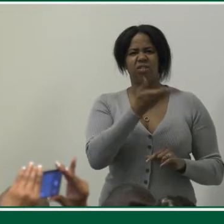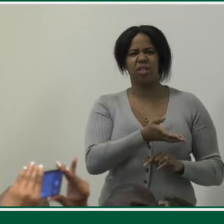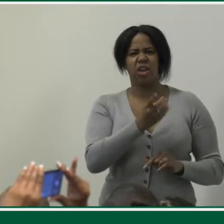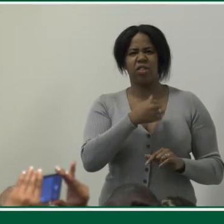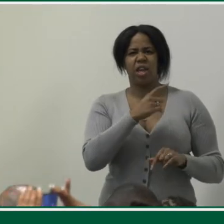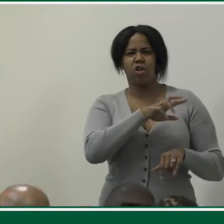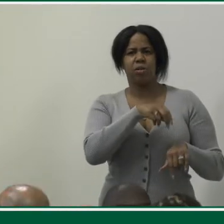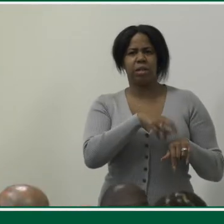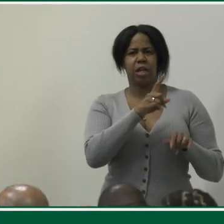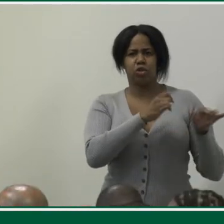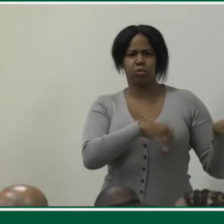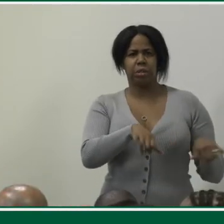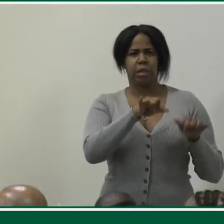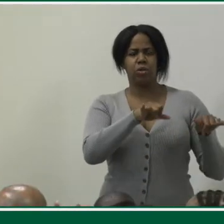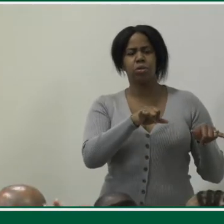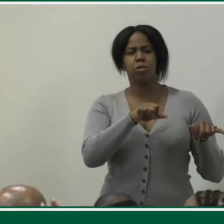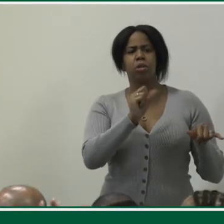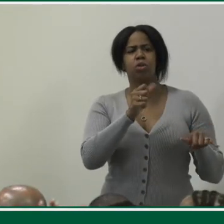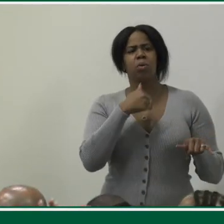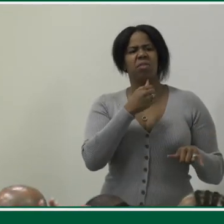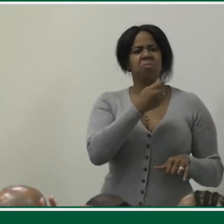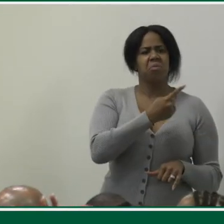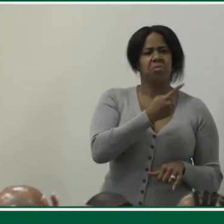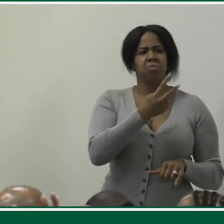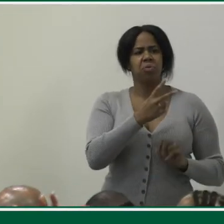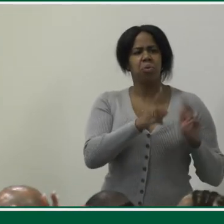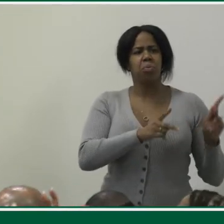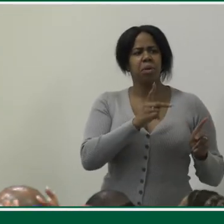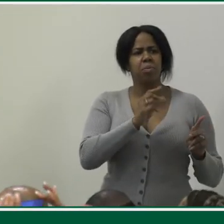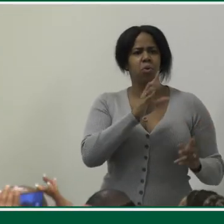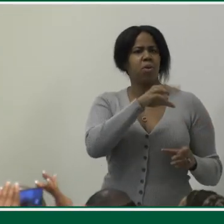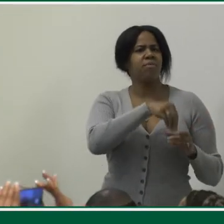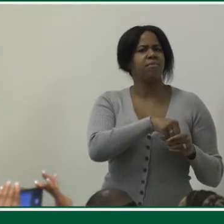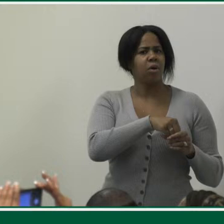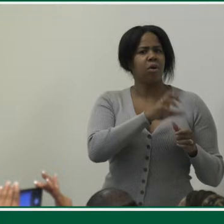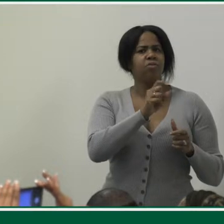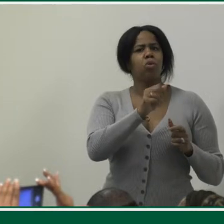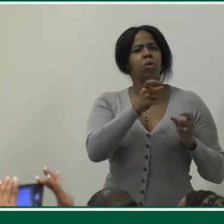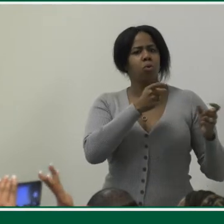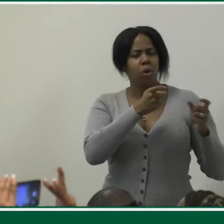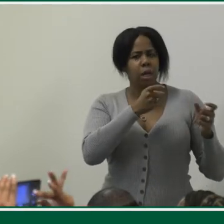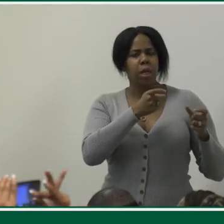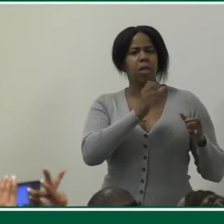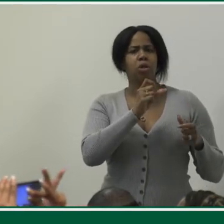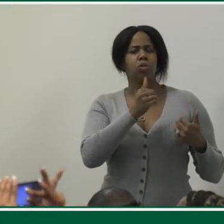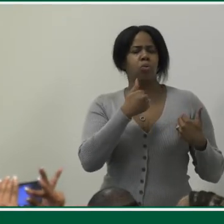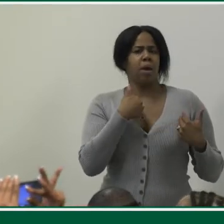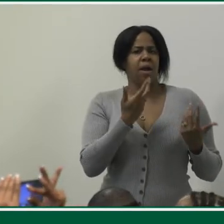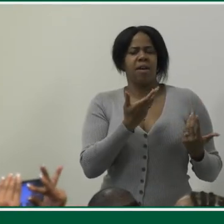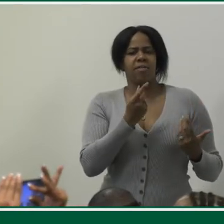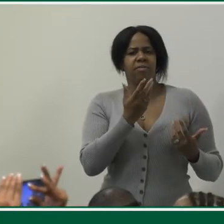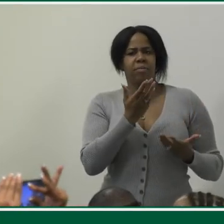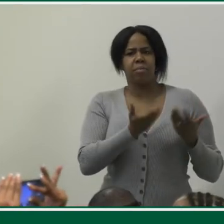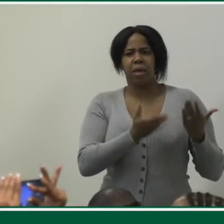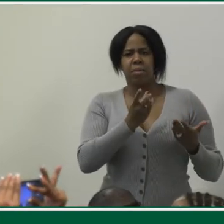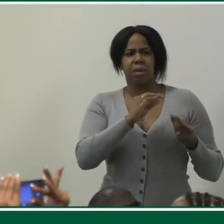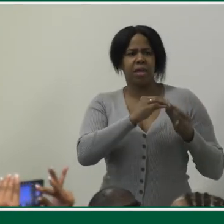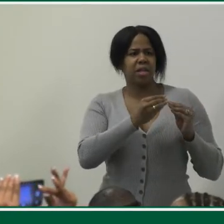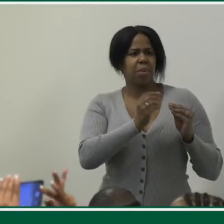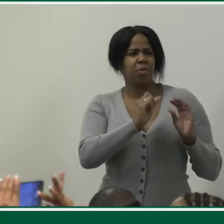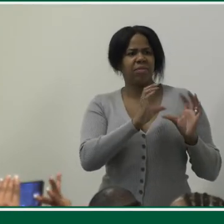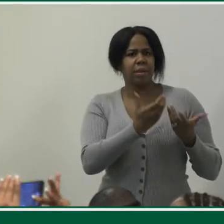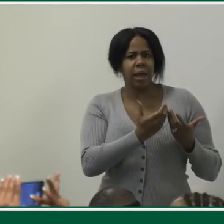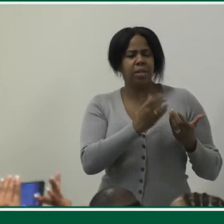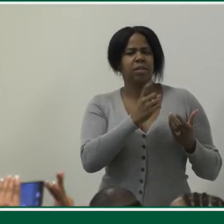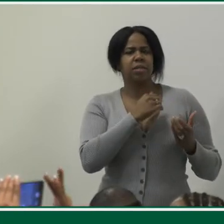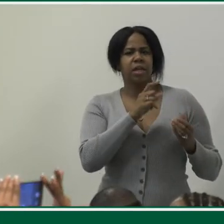standards. Usually you have one or two people who are involved and who are coordinating it. You have a set aside number of classes that students